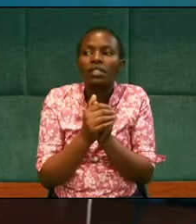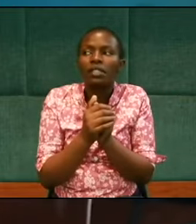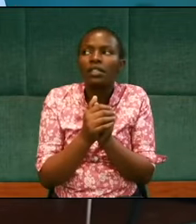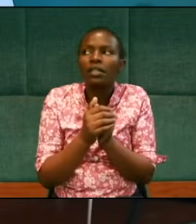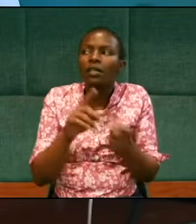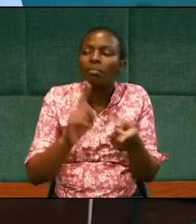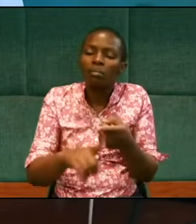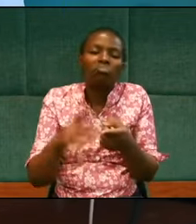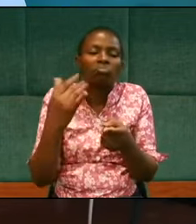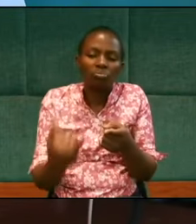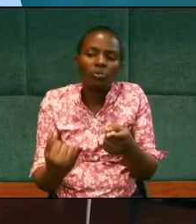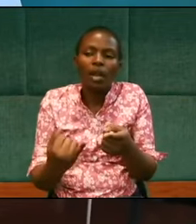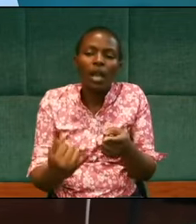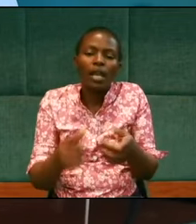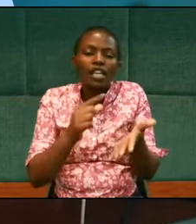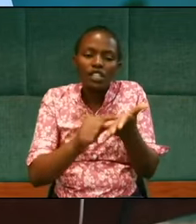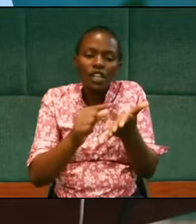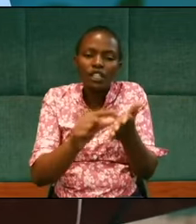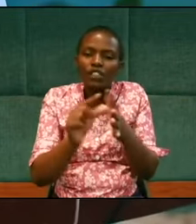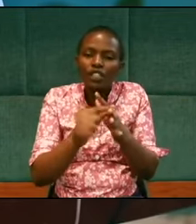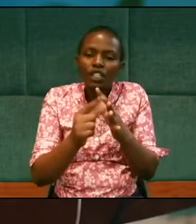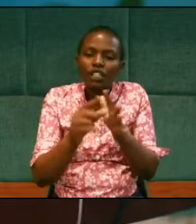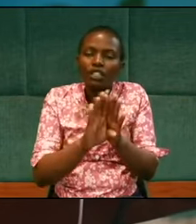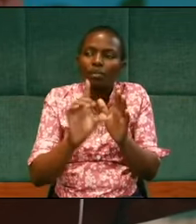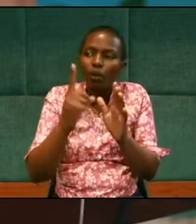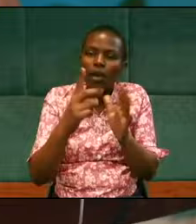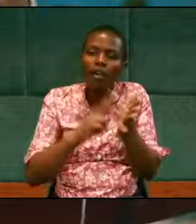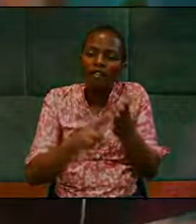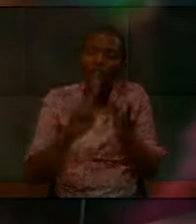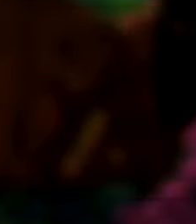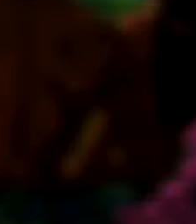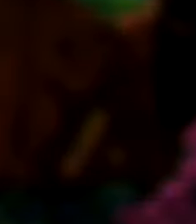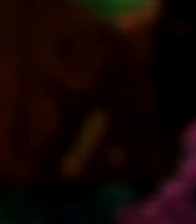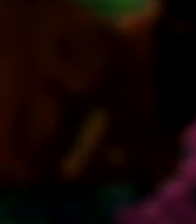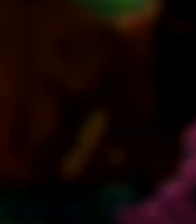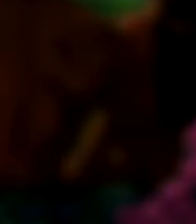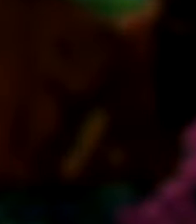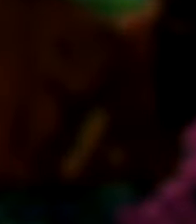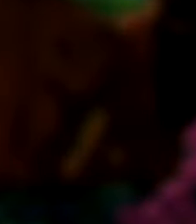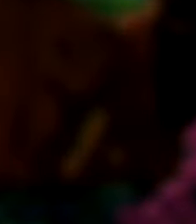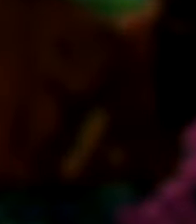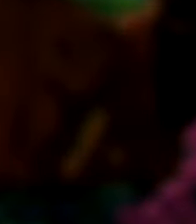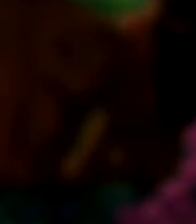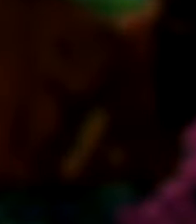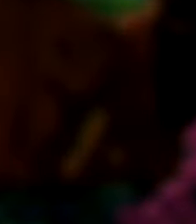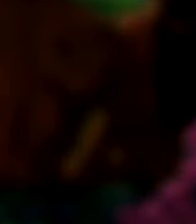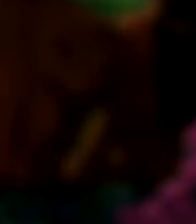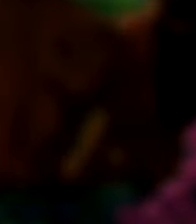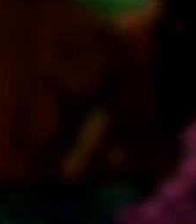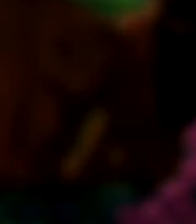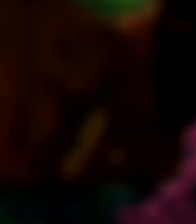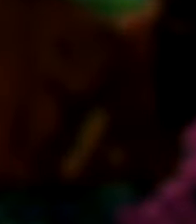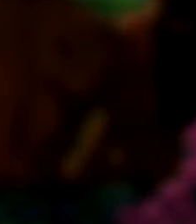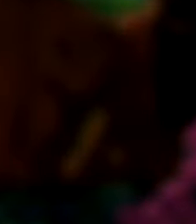Is Genesis 1, 26 to 27. Then God said, let us make man in our image, according to